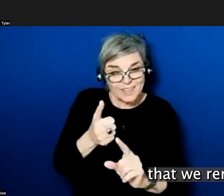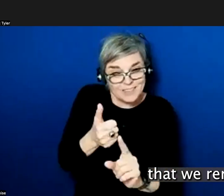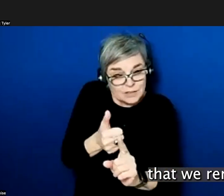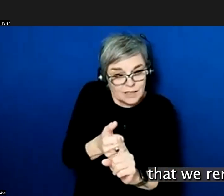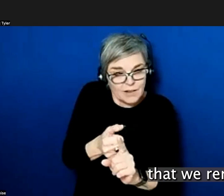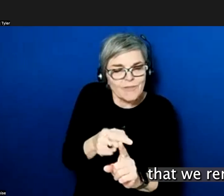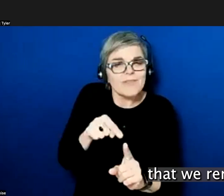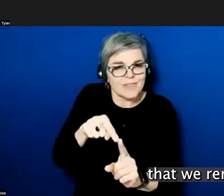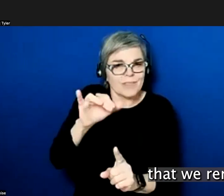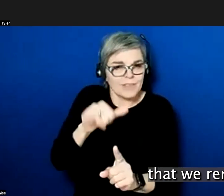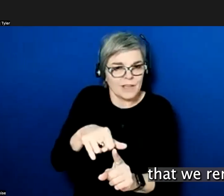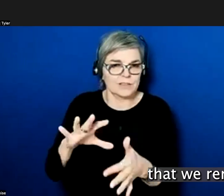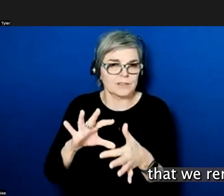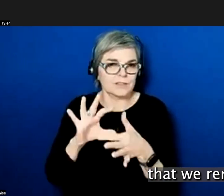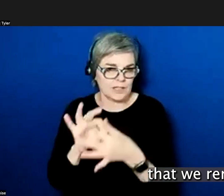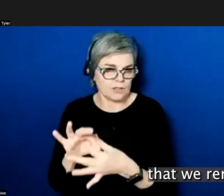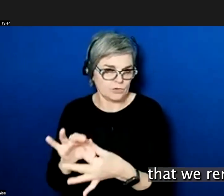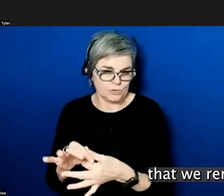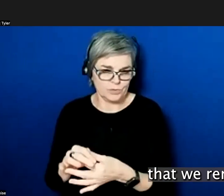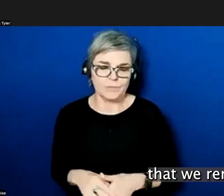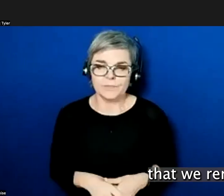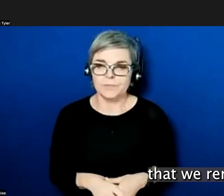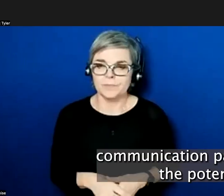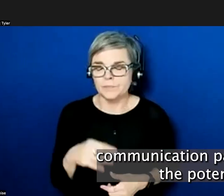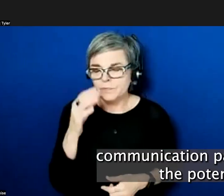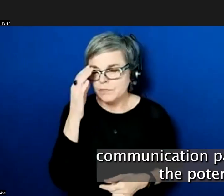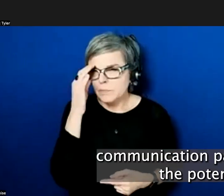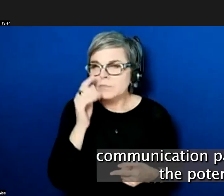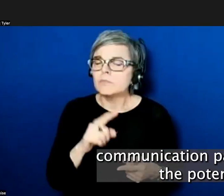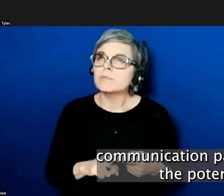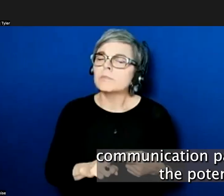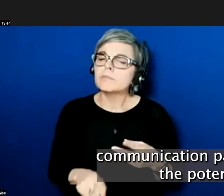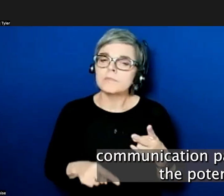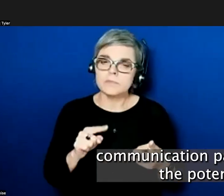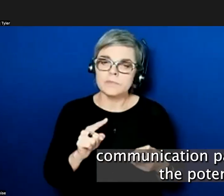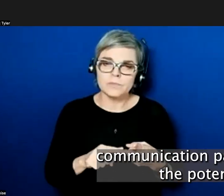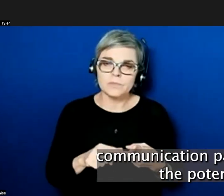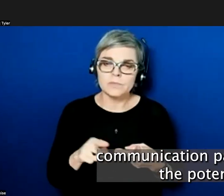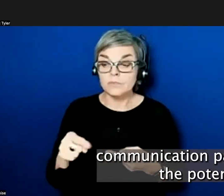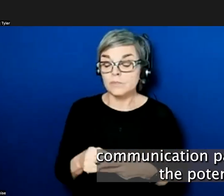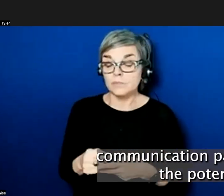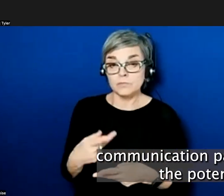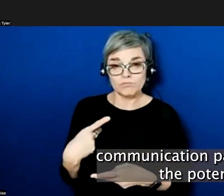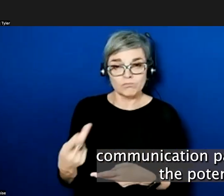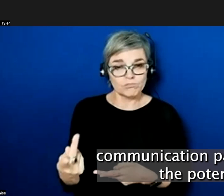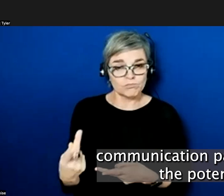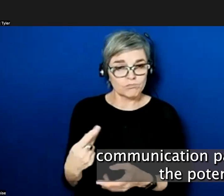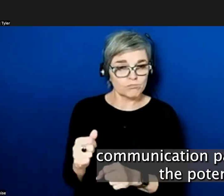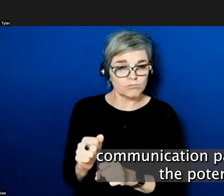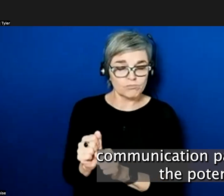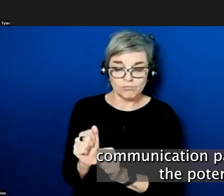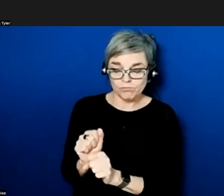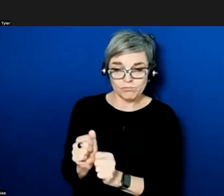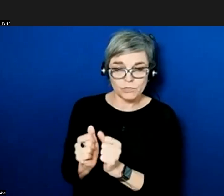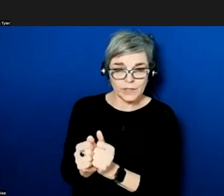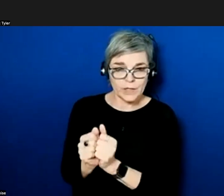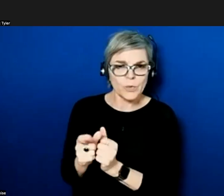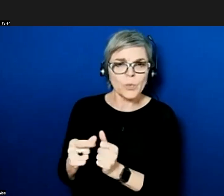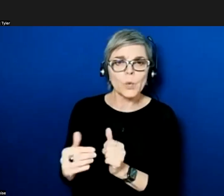that we remember we're equal communication partners, and we're revealing the potential in each